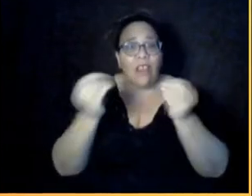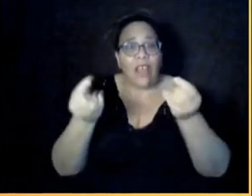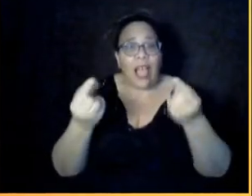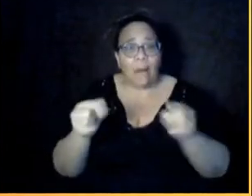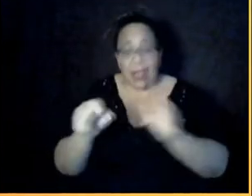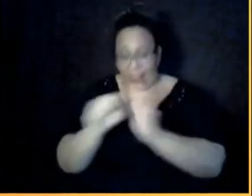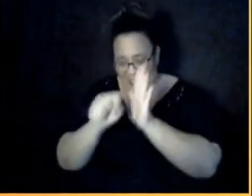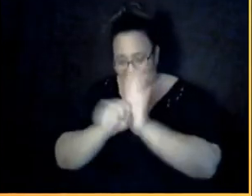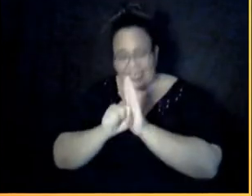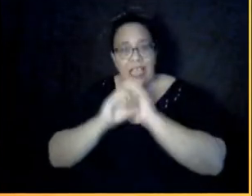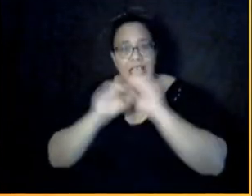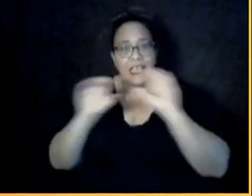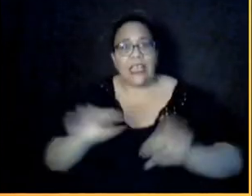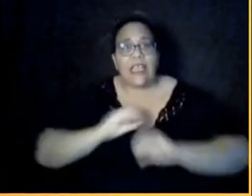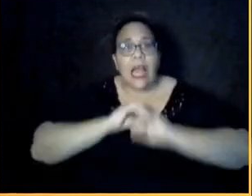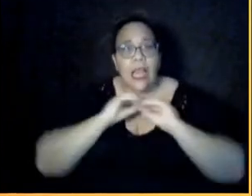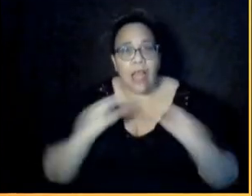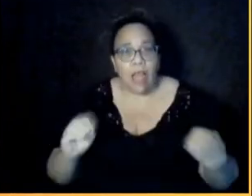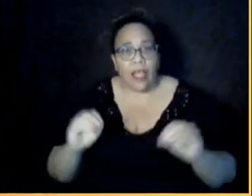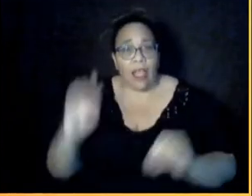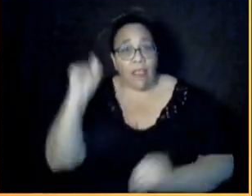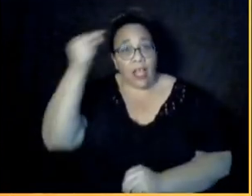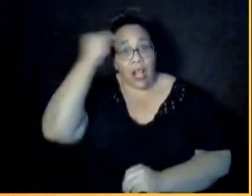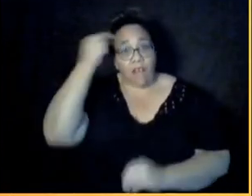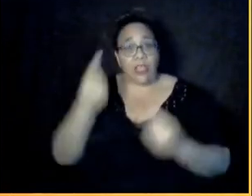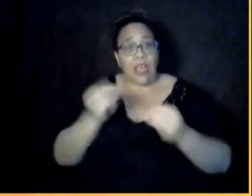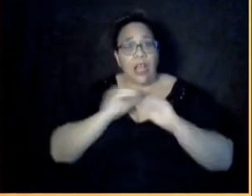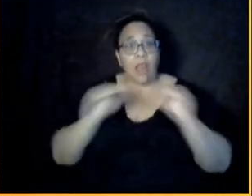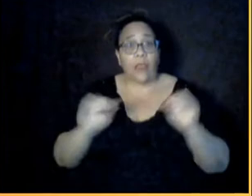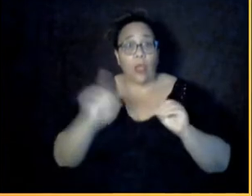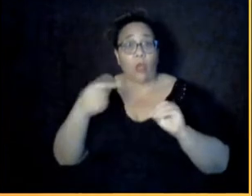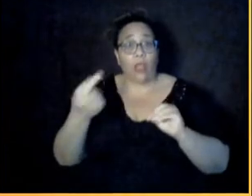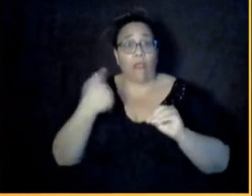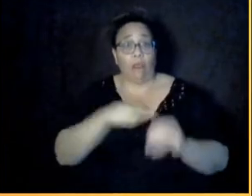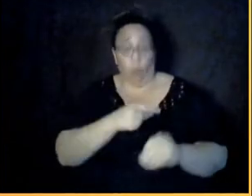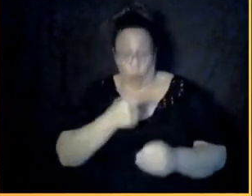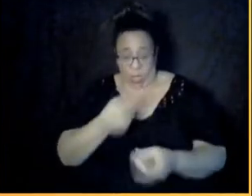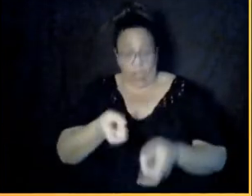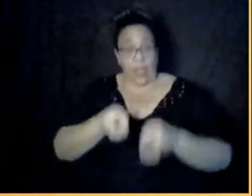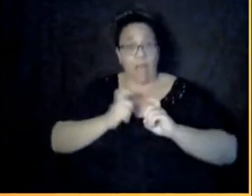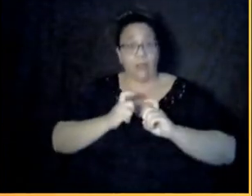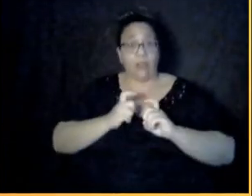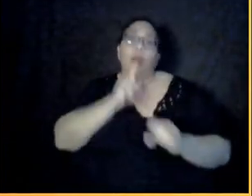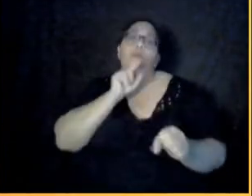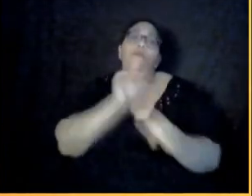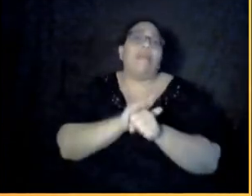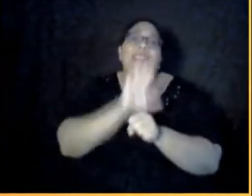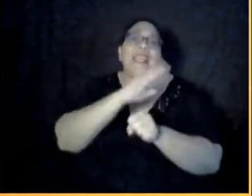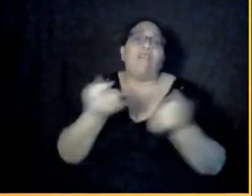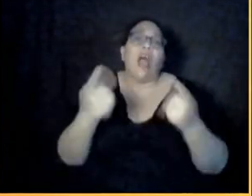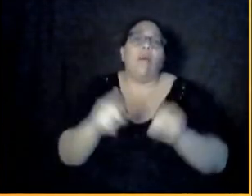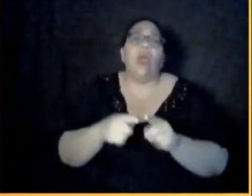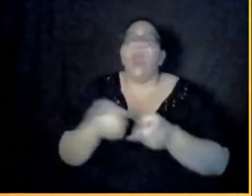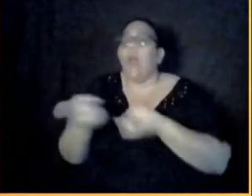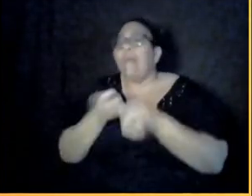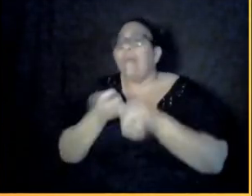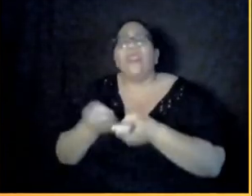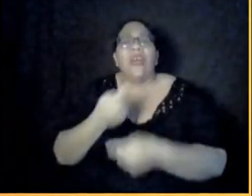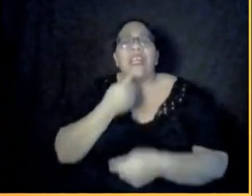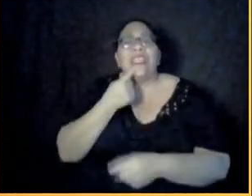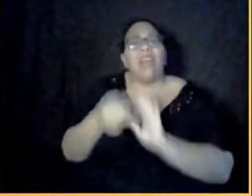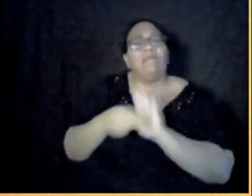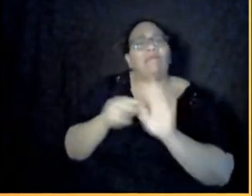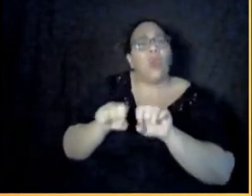hasn't done anything. The government hasn't done anything. The only thing that we received were broken promises from the mayor. I'm gonna call them broken promises